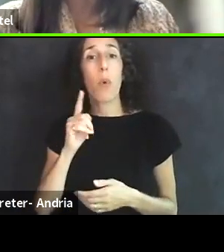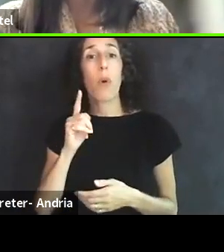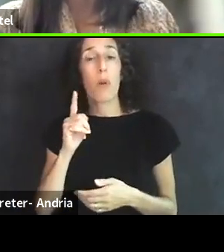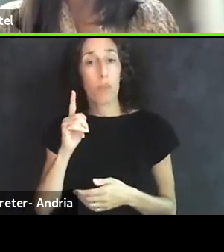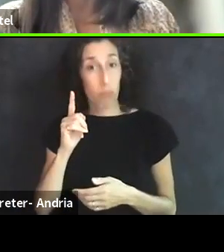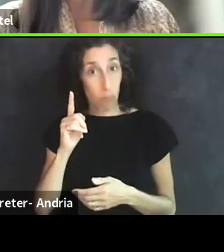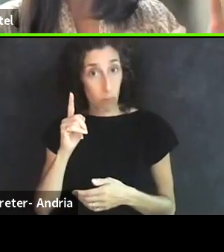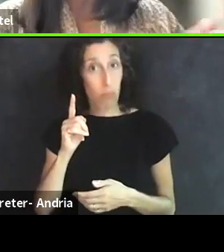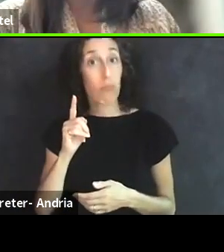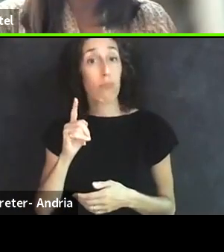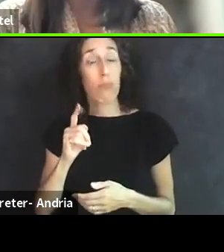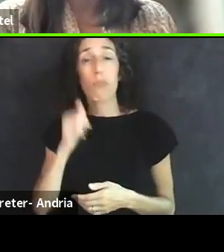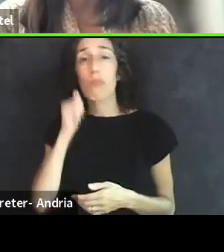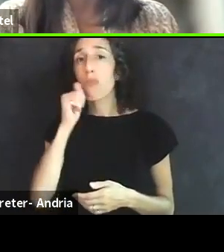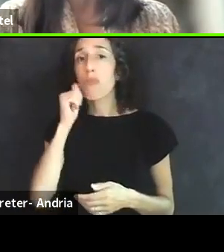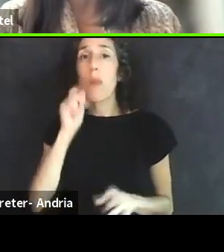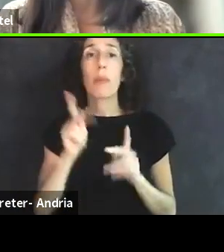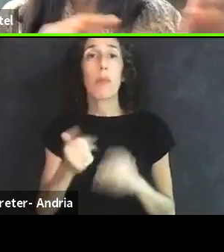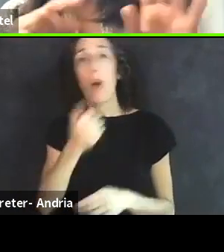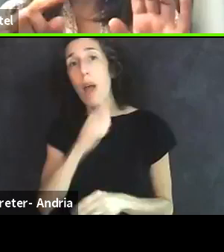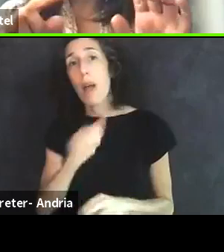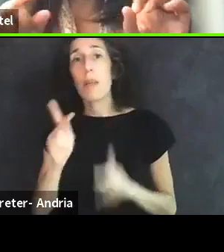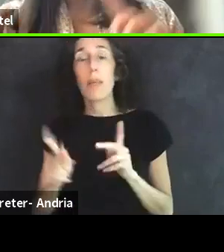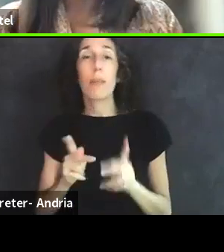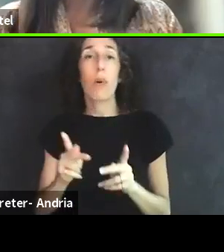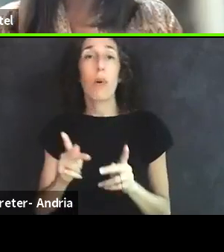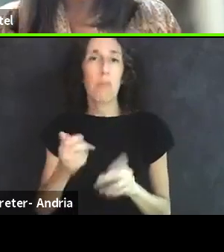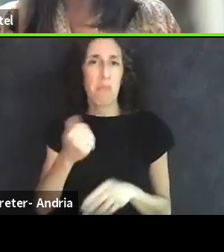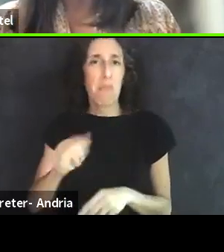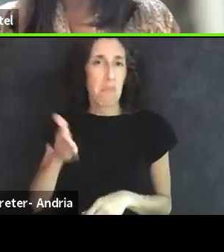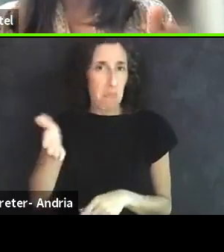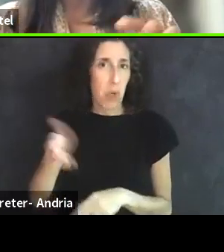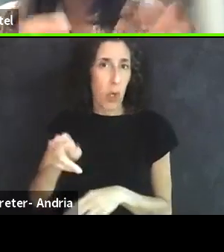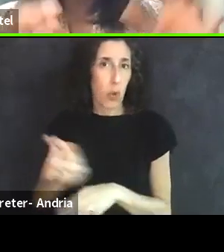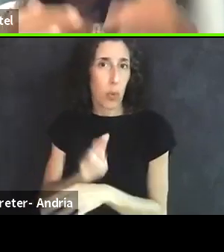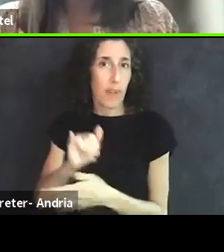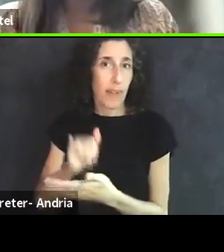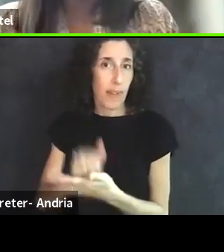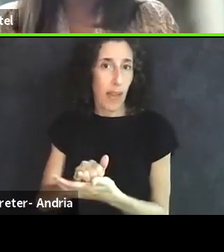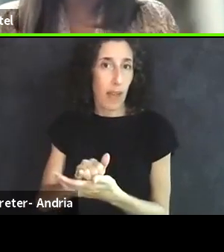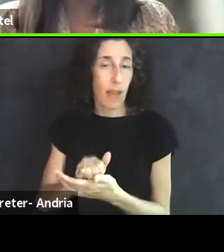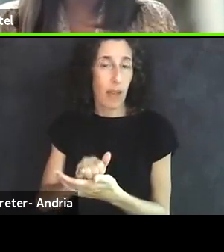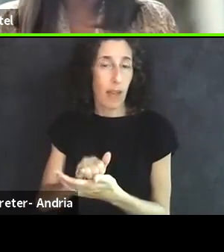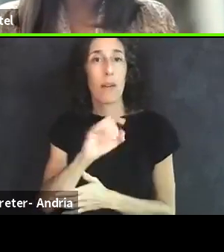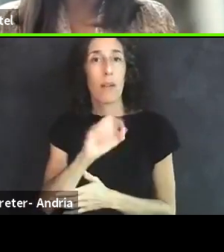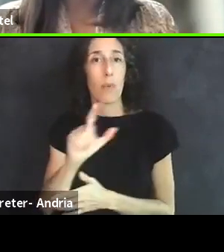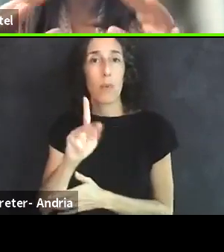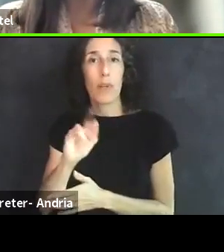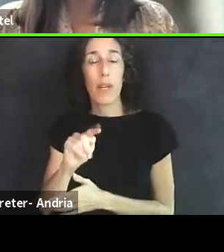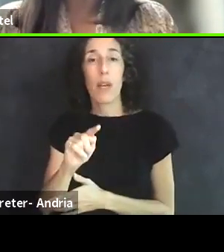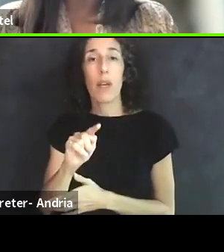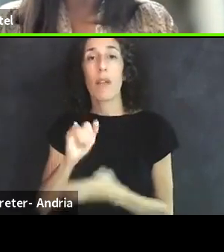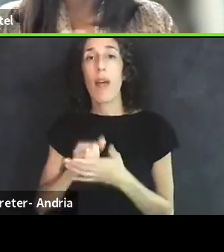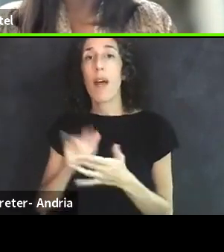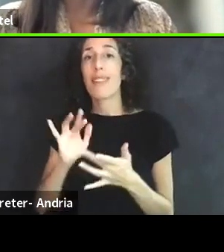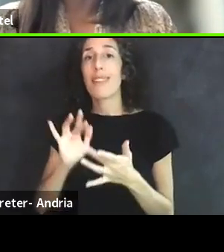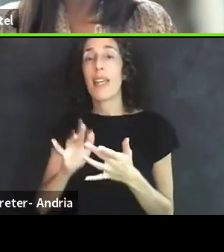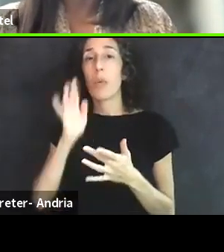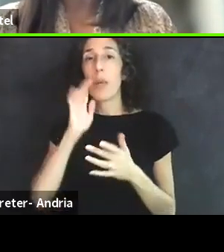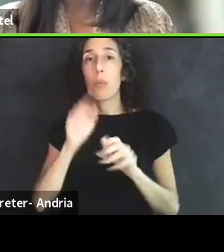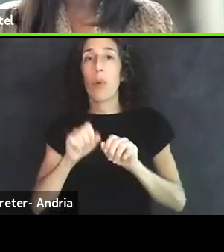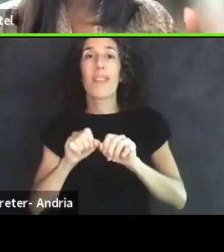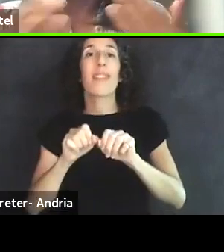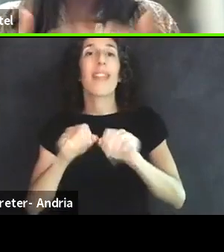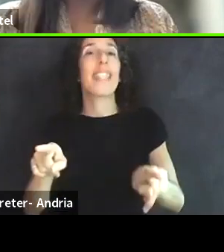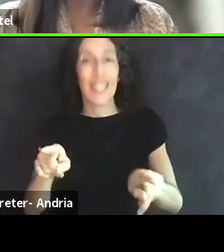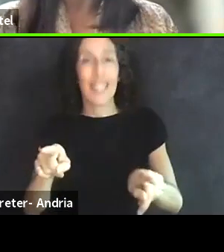for individuals and families as well as providers. And the link to that we will be sending after this, but that is something that's